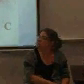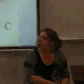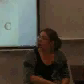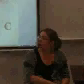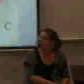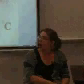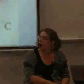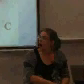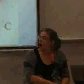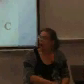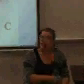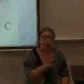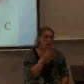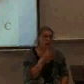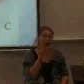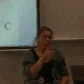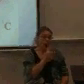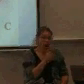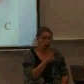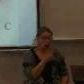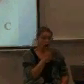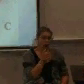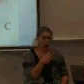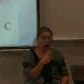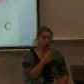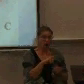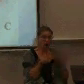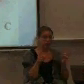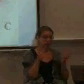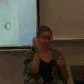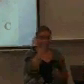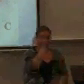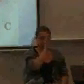so I don't think it's a really good question. It's been asked by many people,